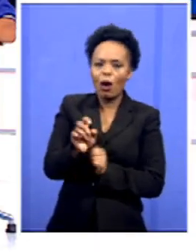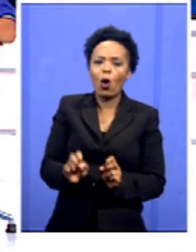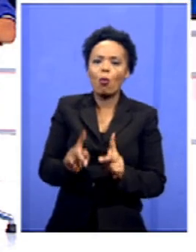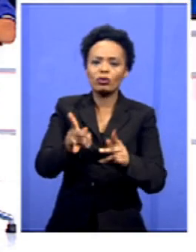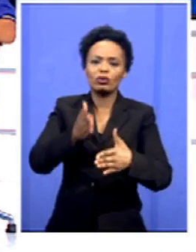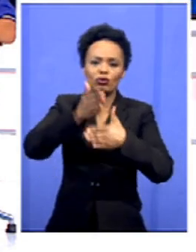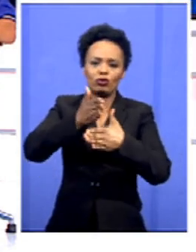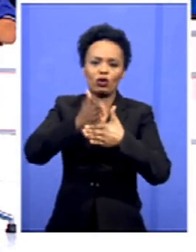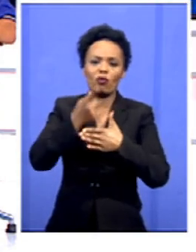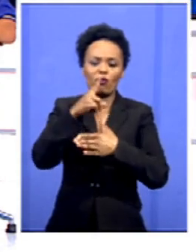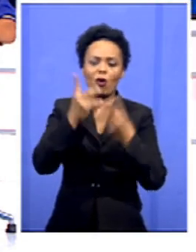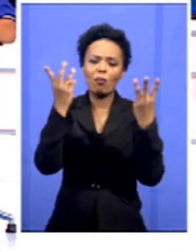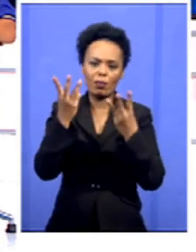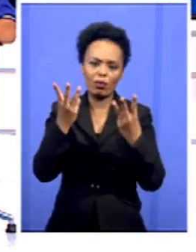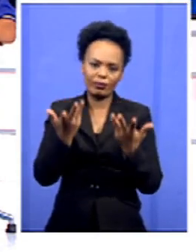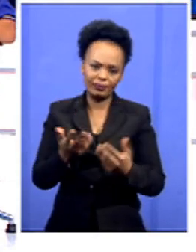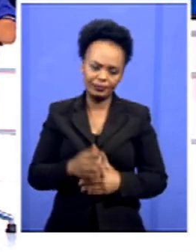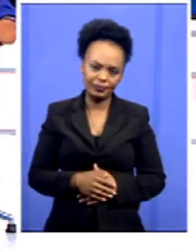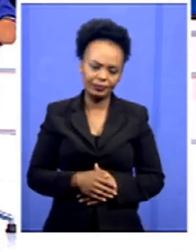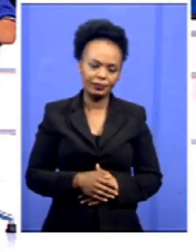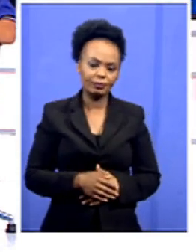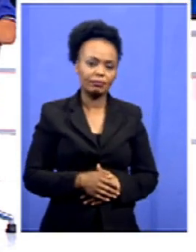doing for them, Andiswa, and then Isaac?